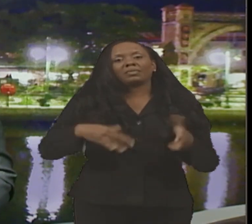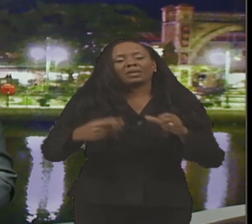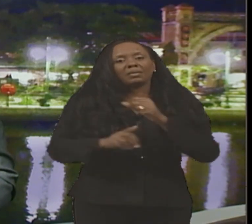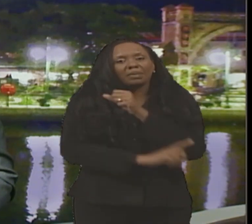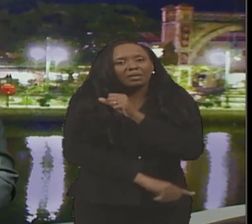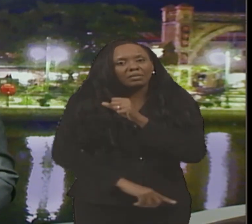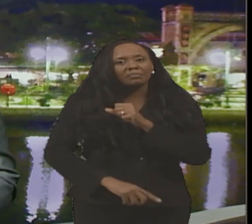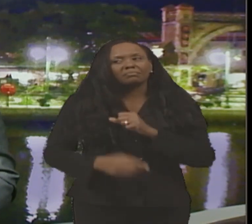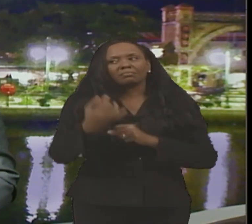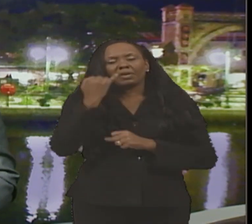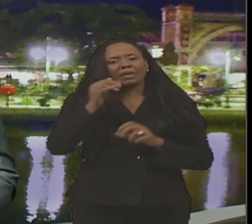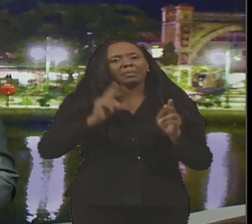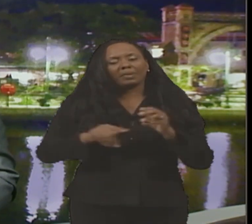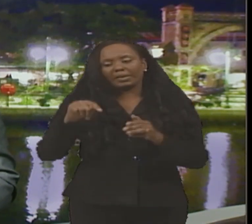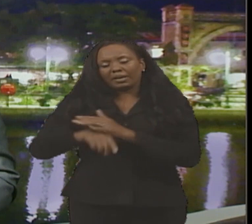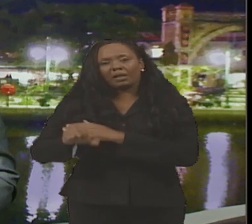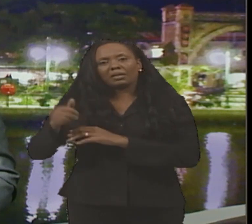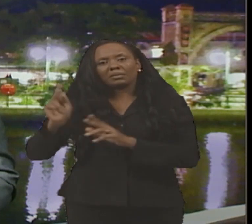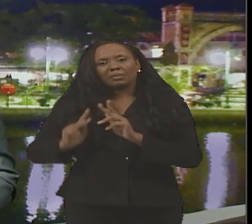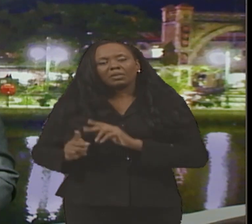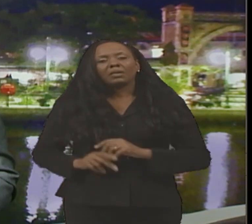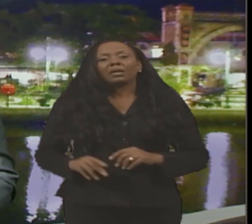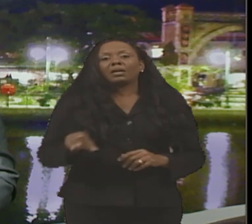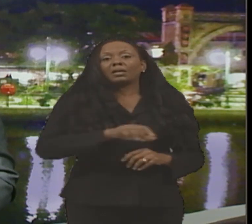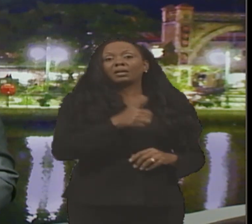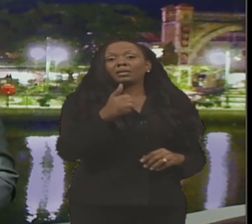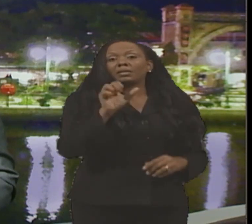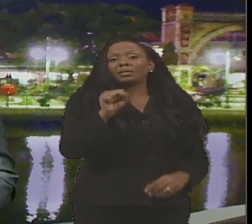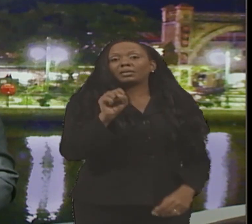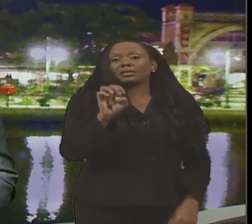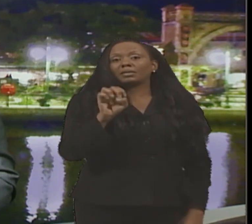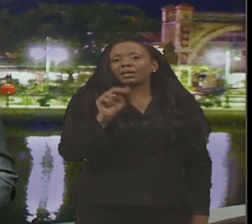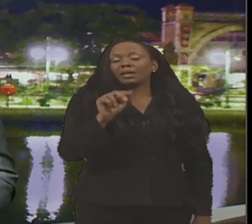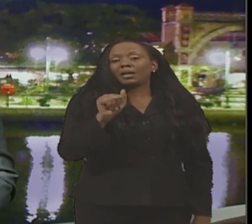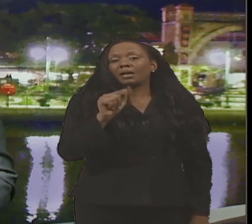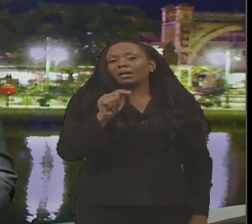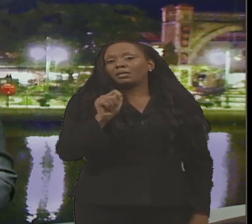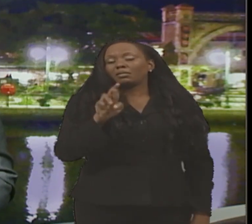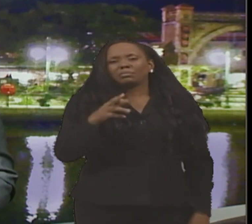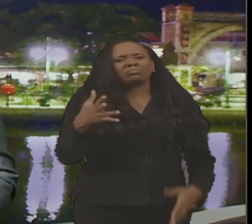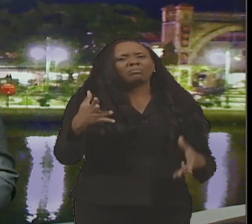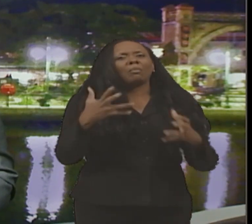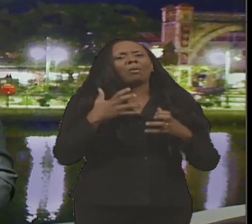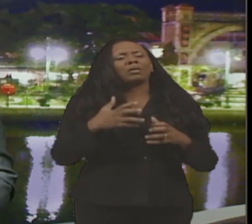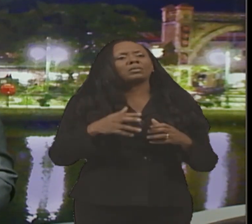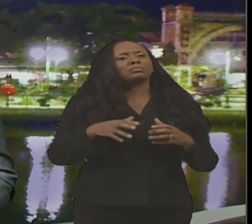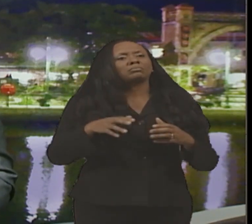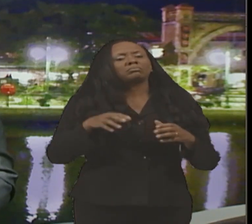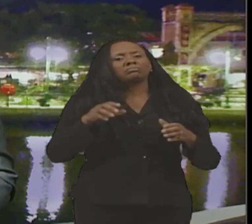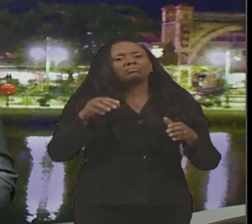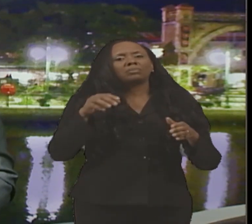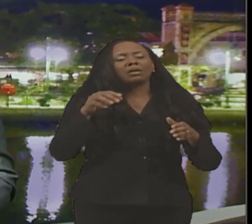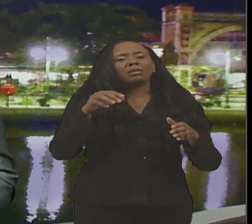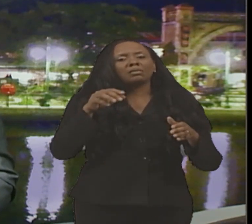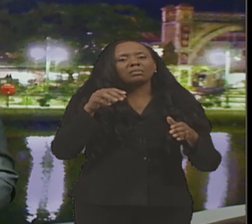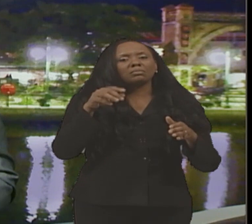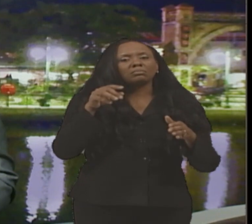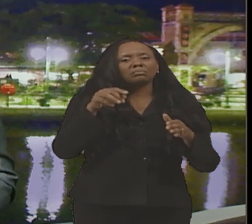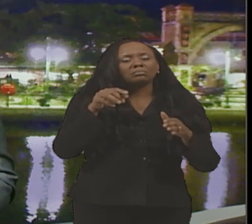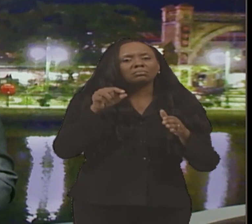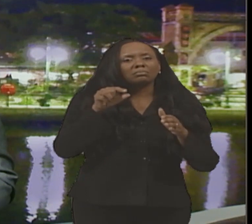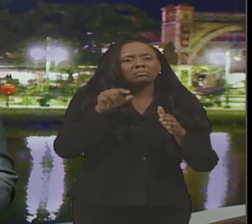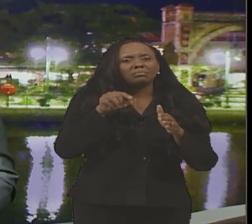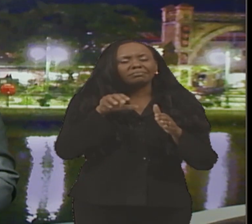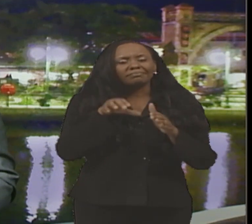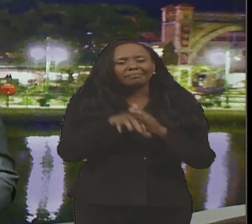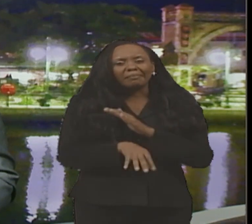guilty of murder, an independent senator wants the punishment off the statute books completely. Reverend Senator Michael Maxwell, while supporting